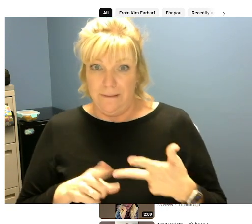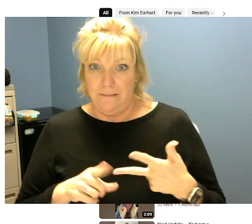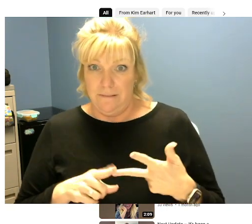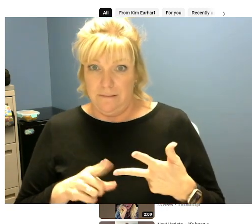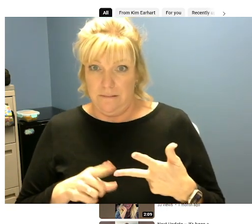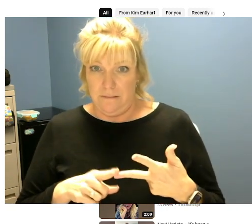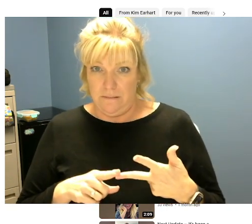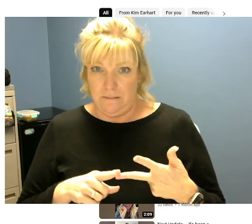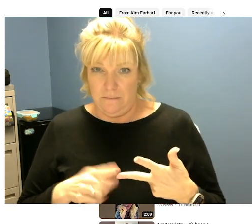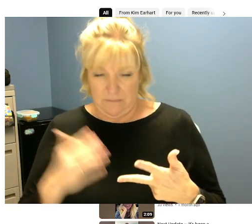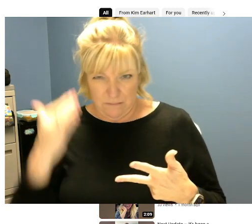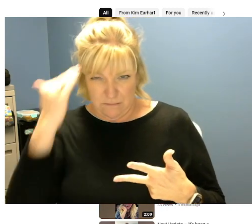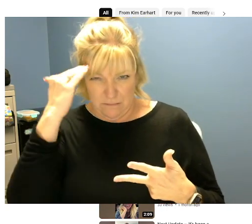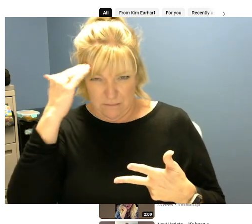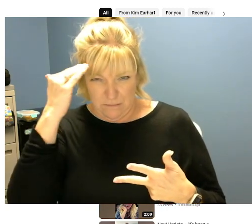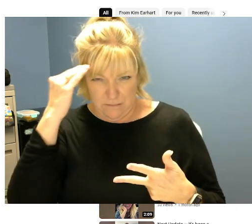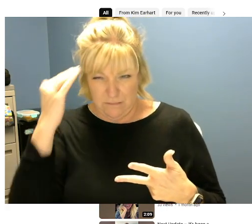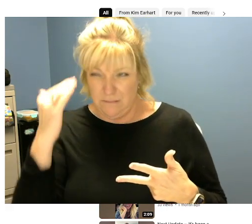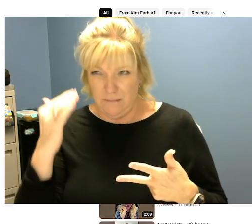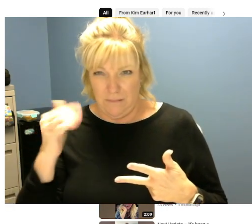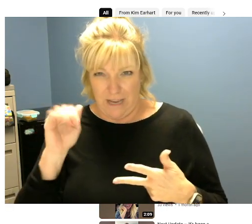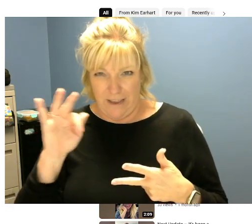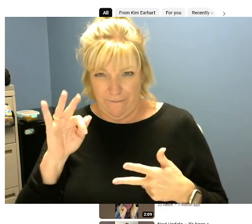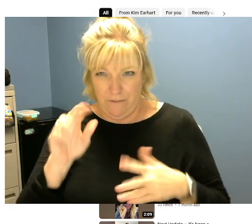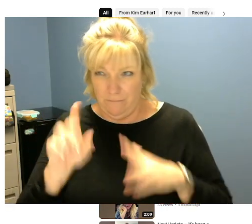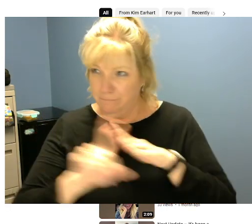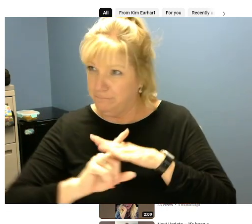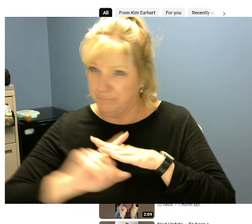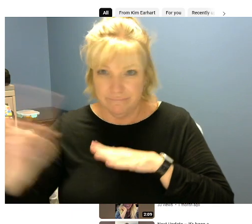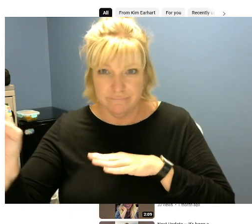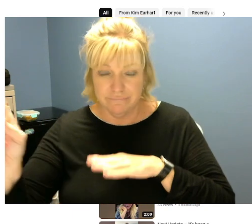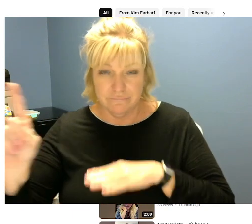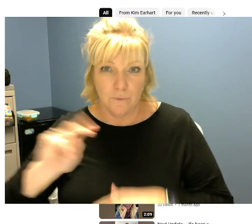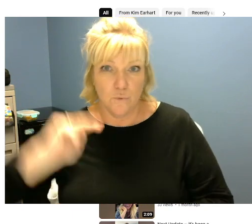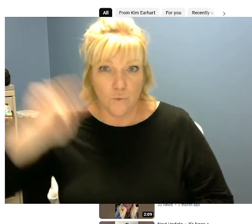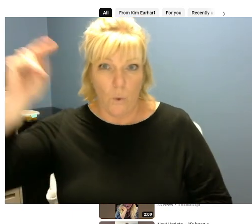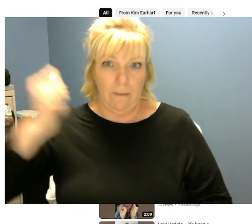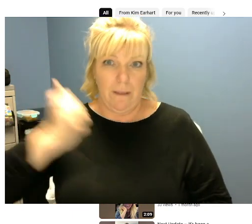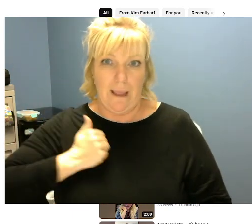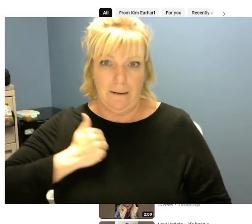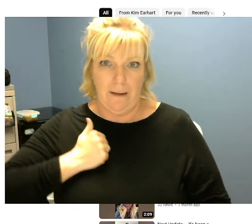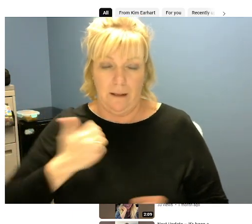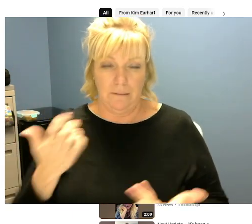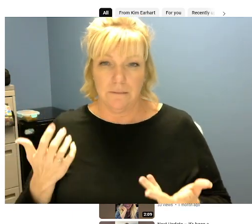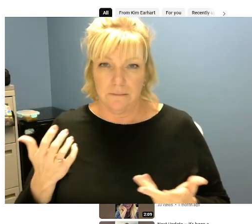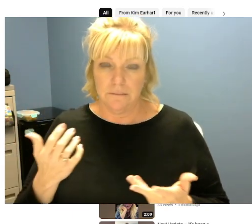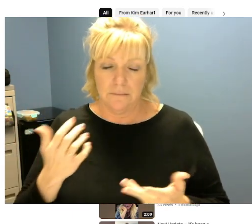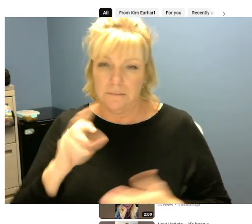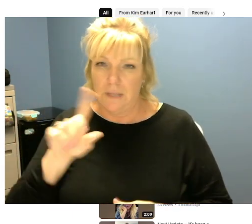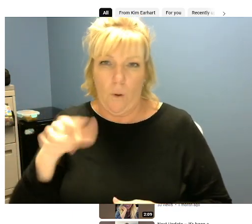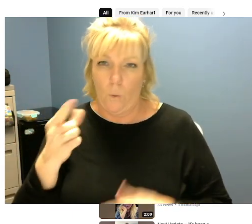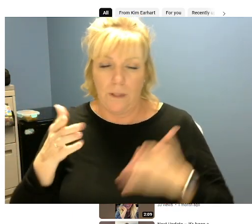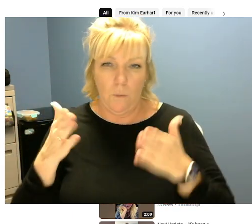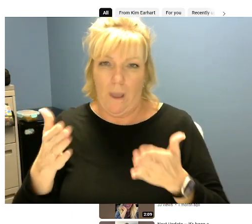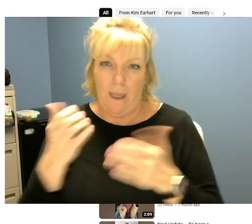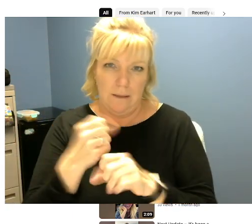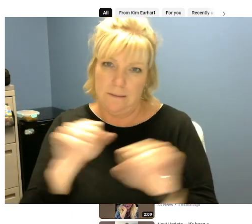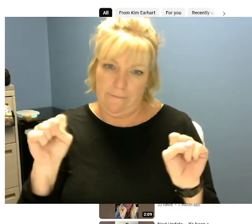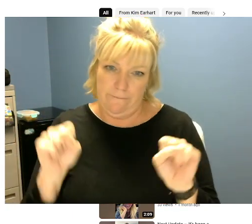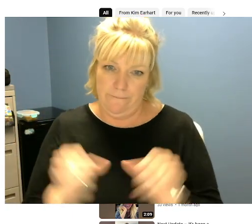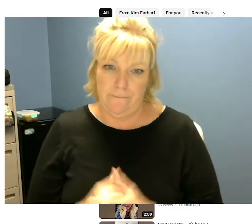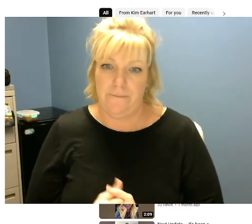because she understood they weren't really free in the United States. And so when the war begins, some